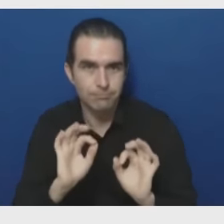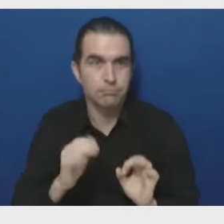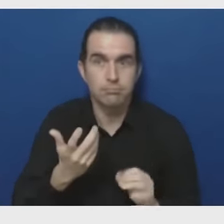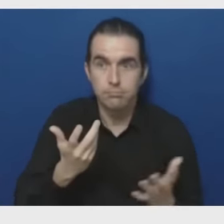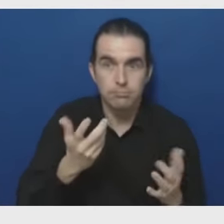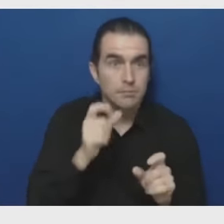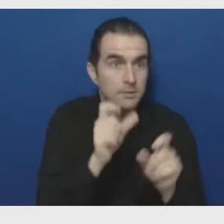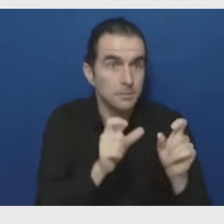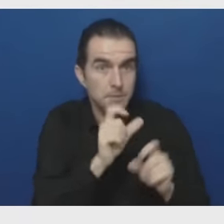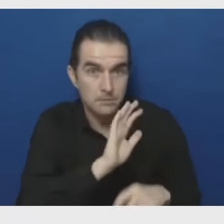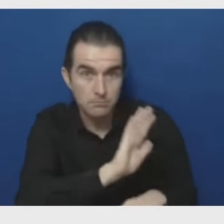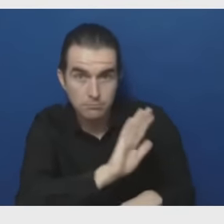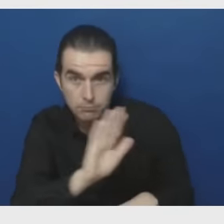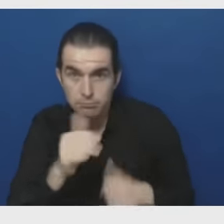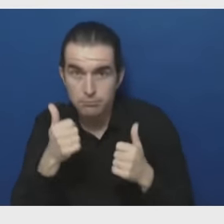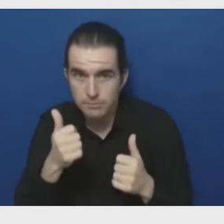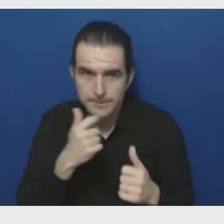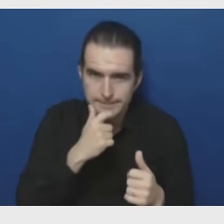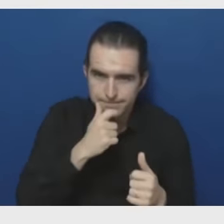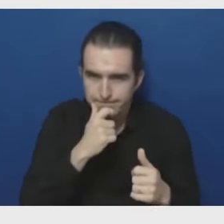no standardization of this.